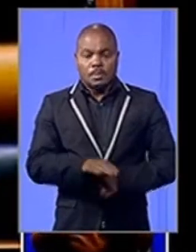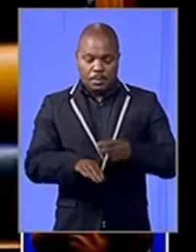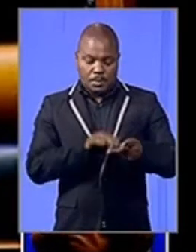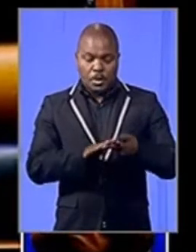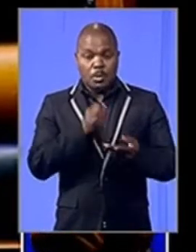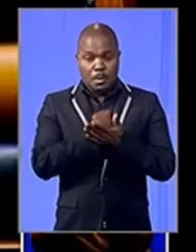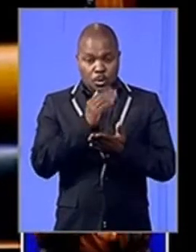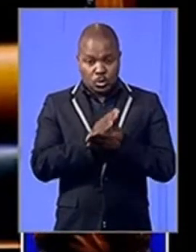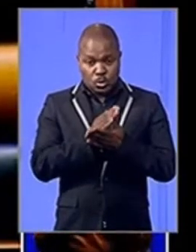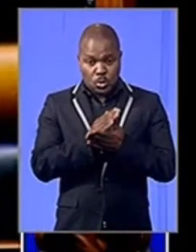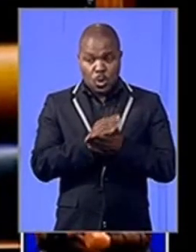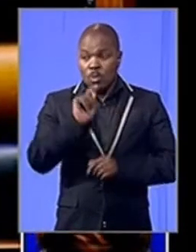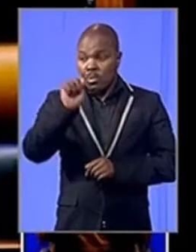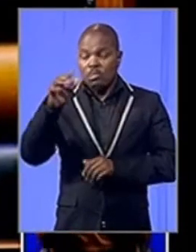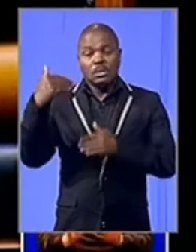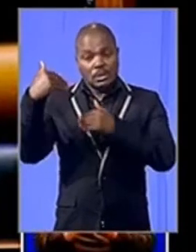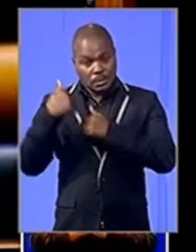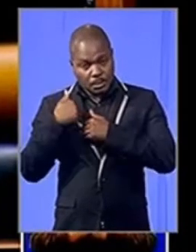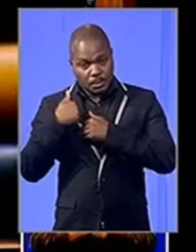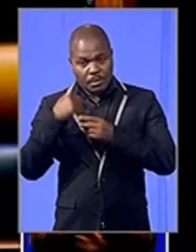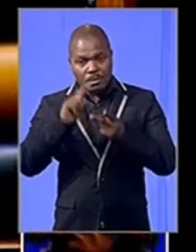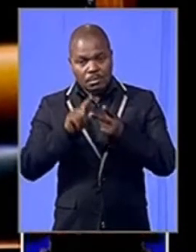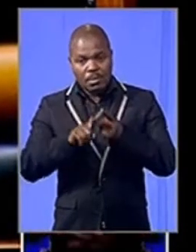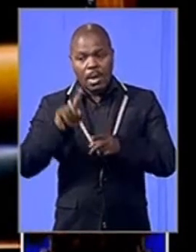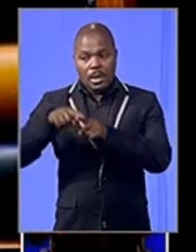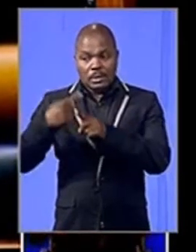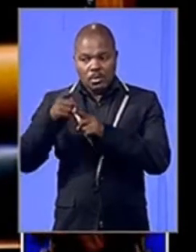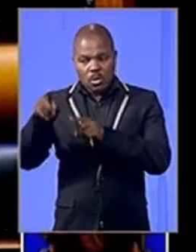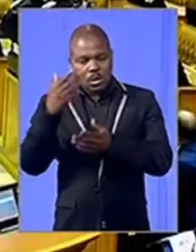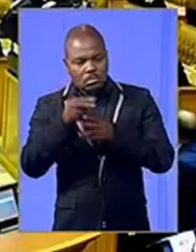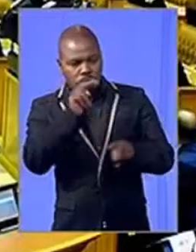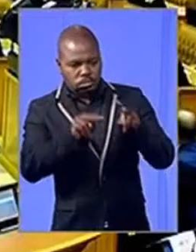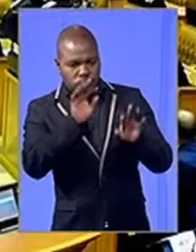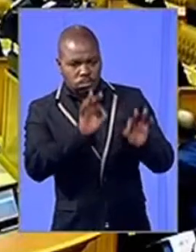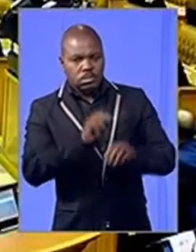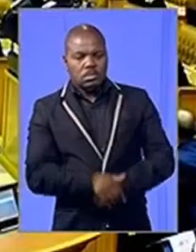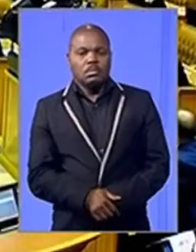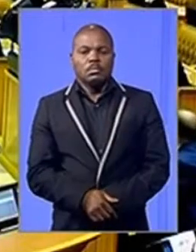ensure accountability and oversight of the executive branch.